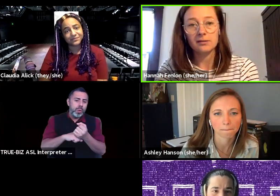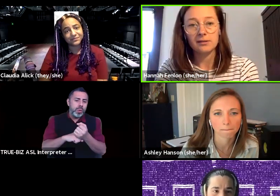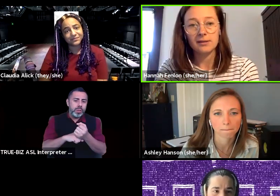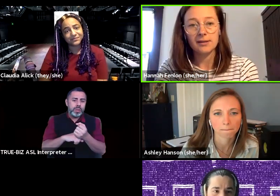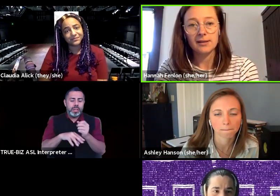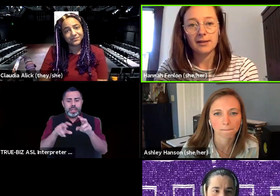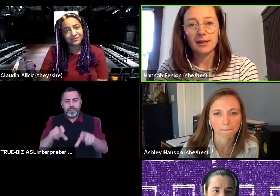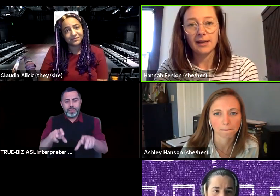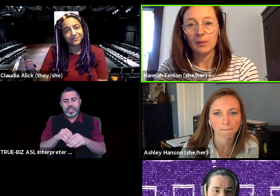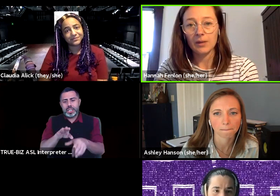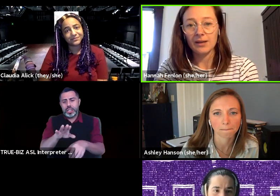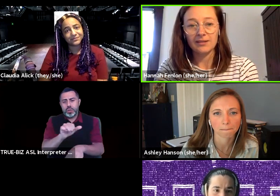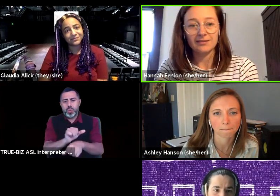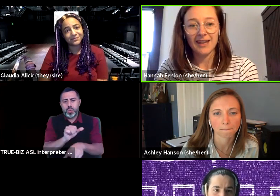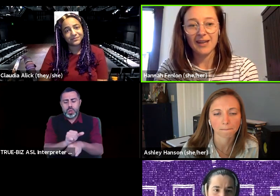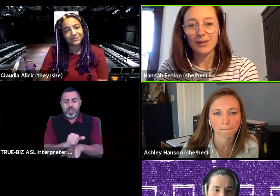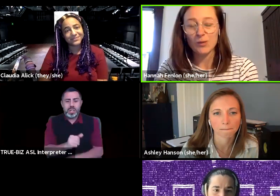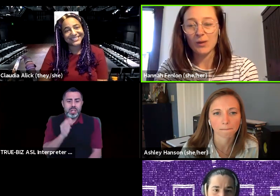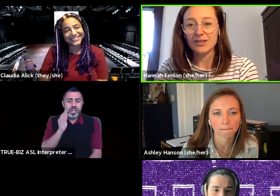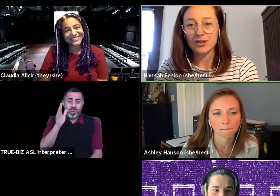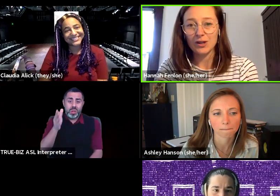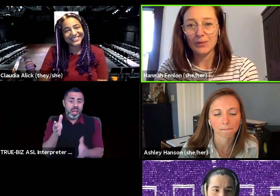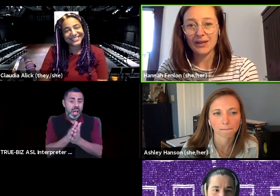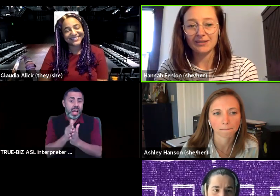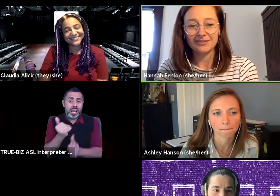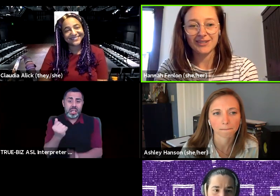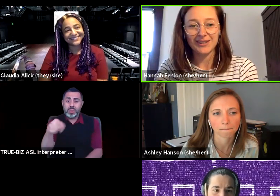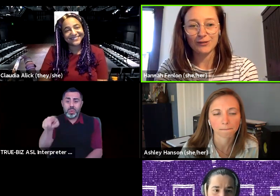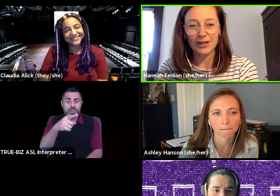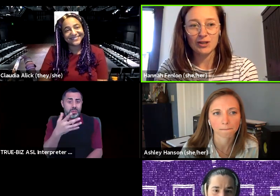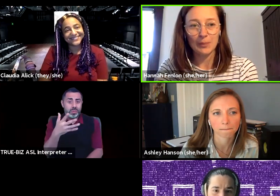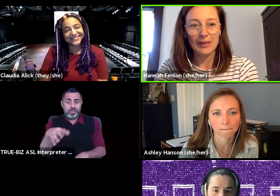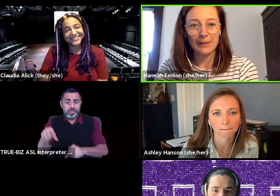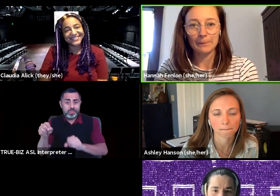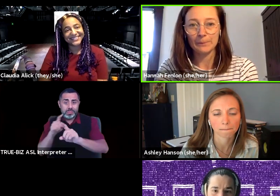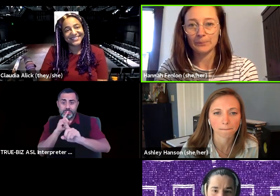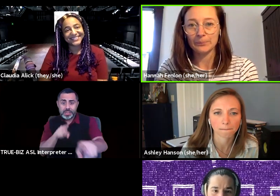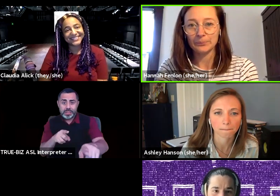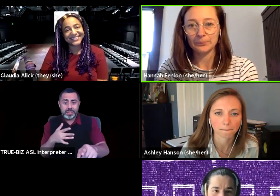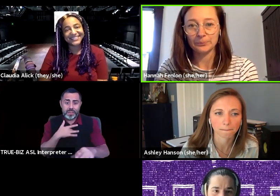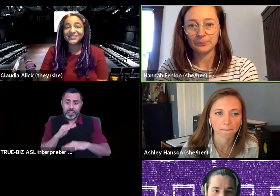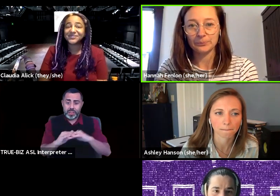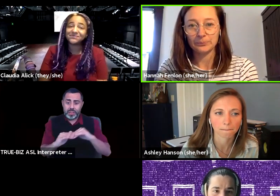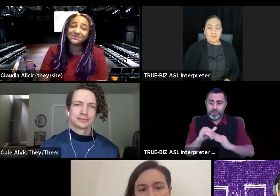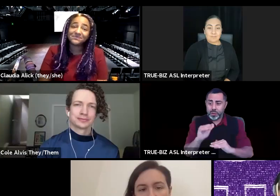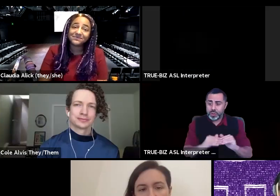work? And I'm gonna, anybody who wants to jump in is free to jump in.